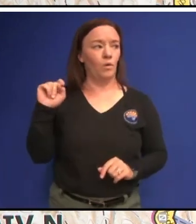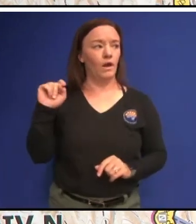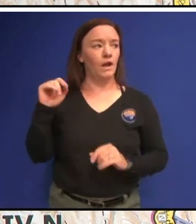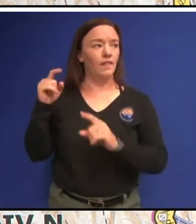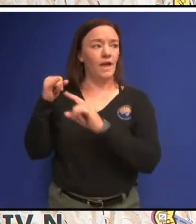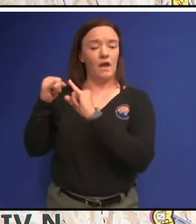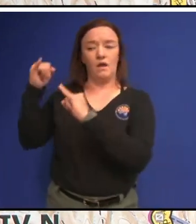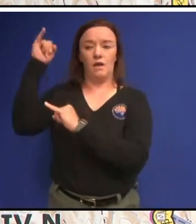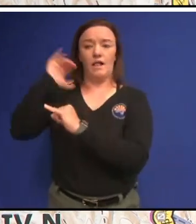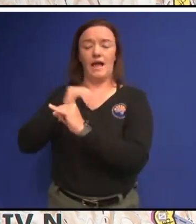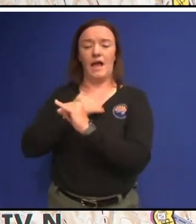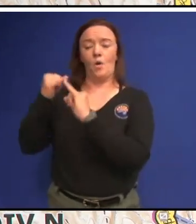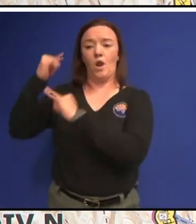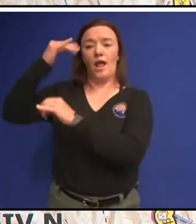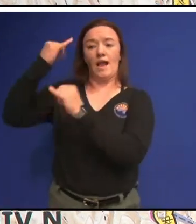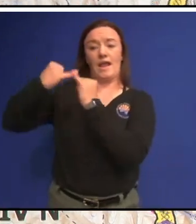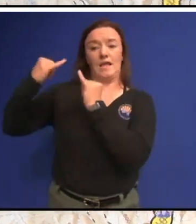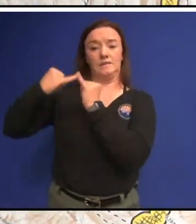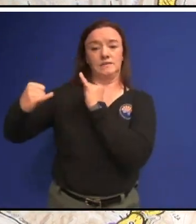bare rock of the ridge